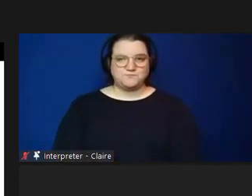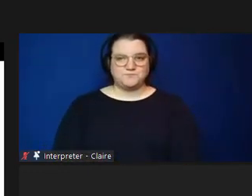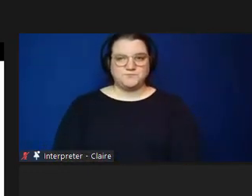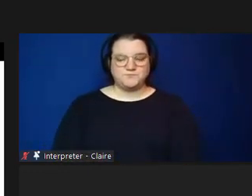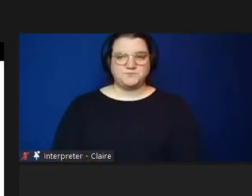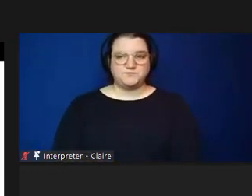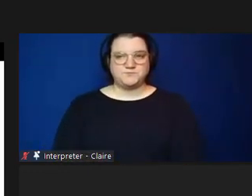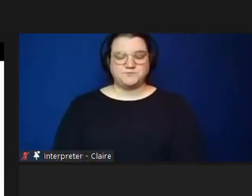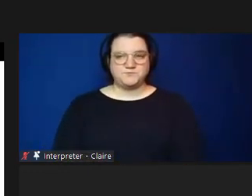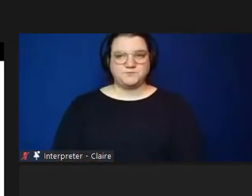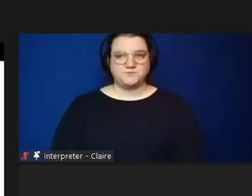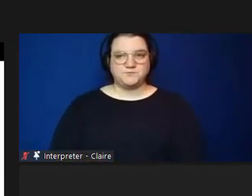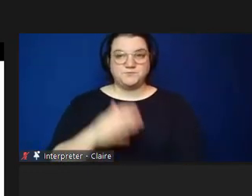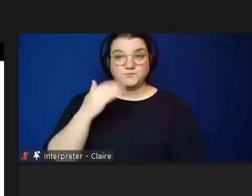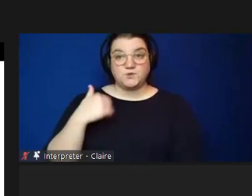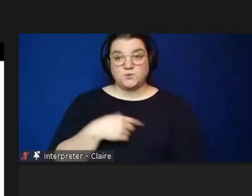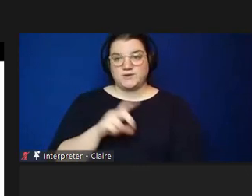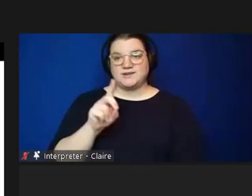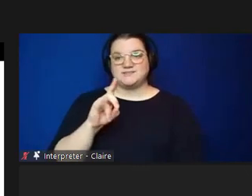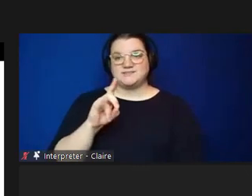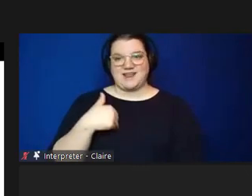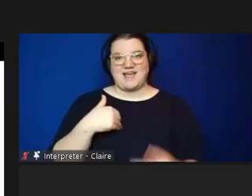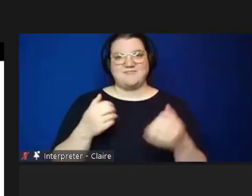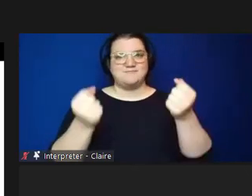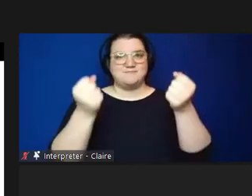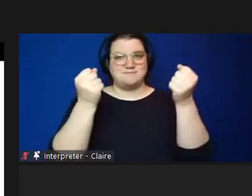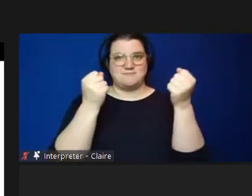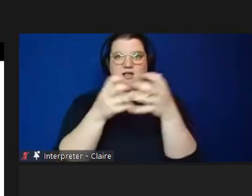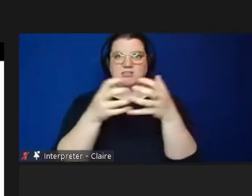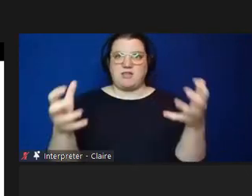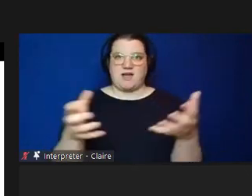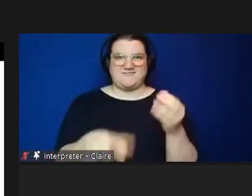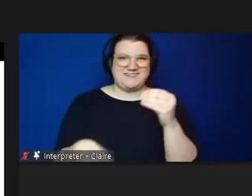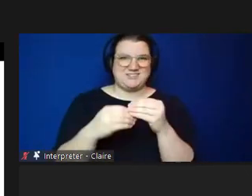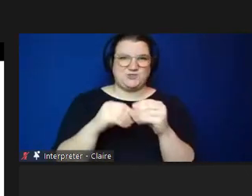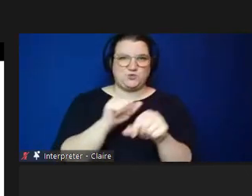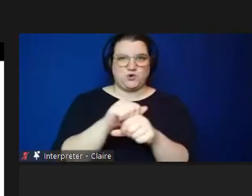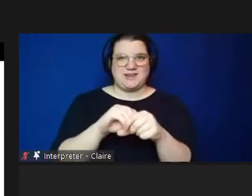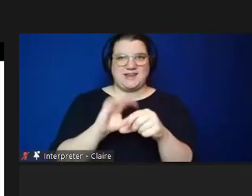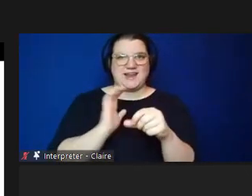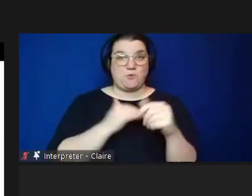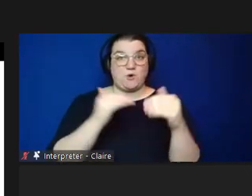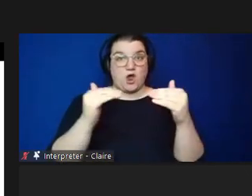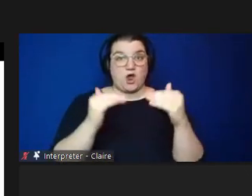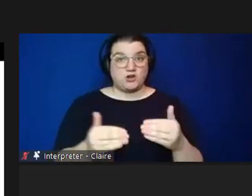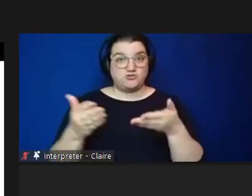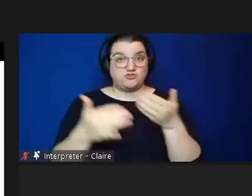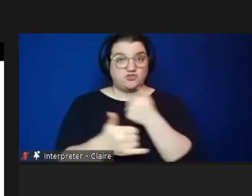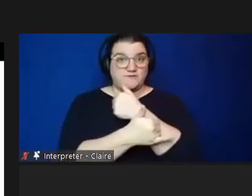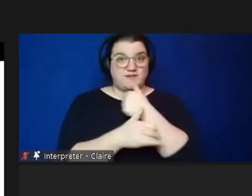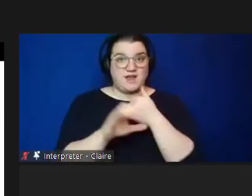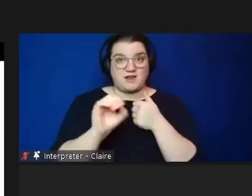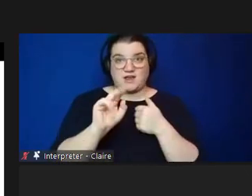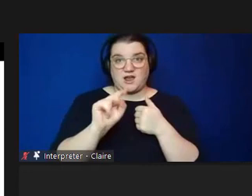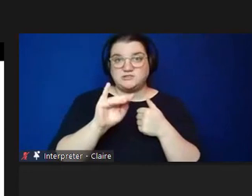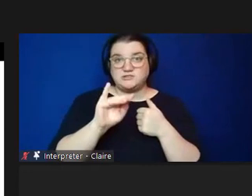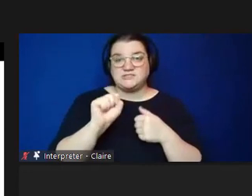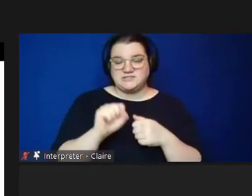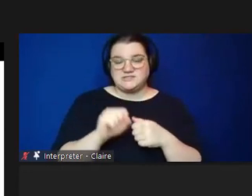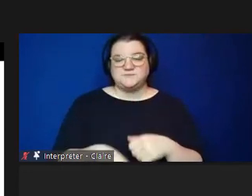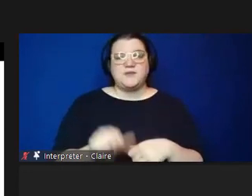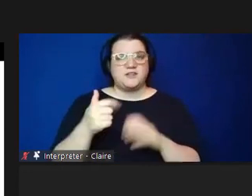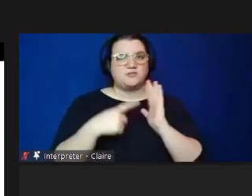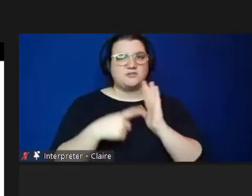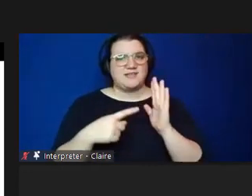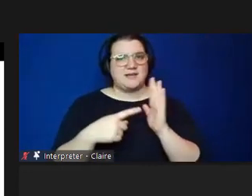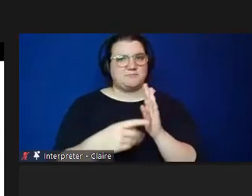We did have a lot of additional work in our underserved counties. And then another example that I'll share is even on our